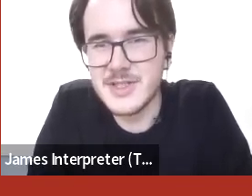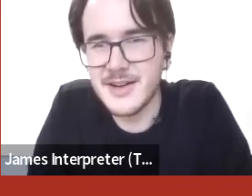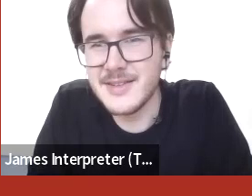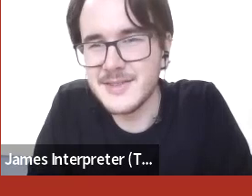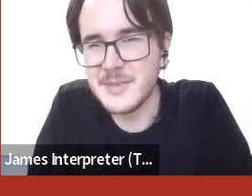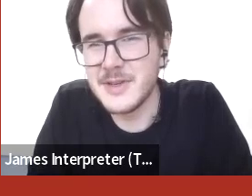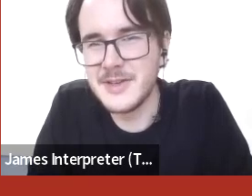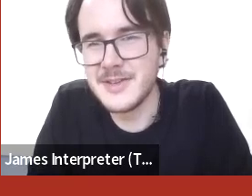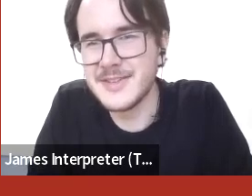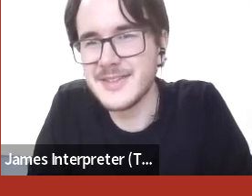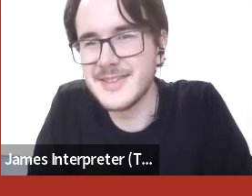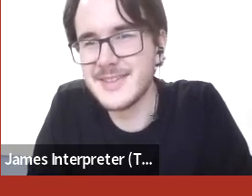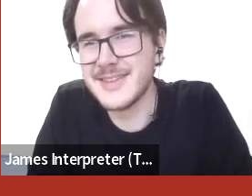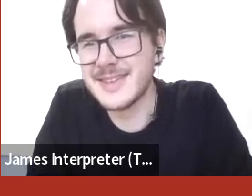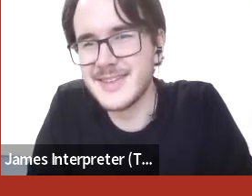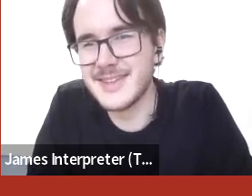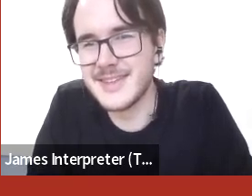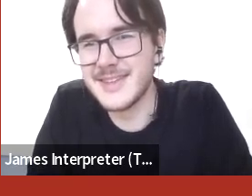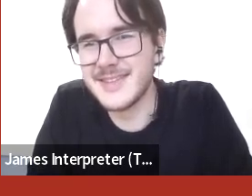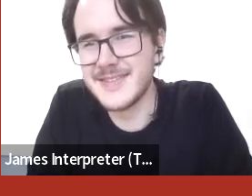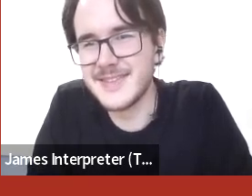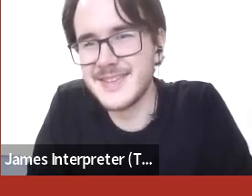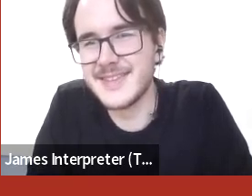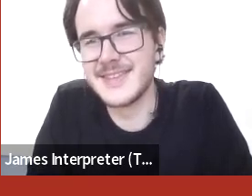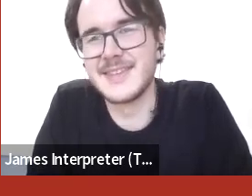So Sarah, what about you?